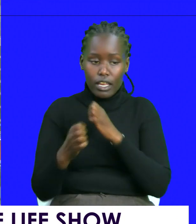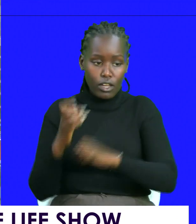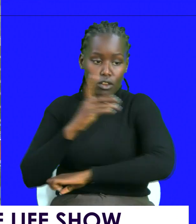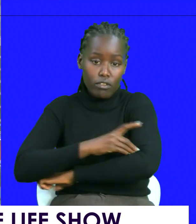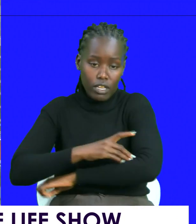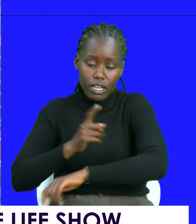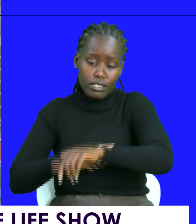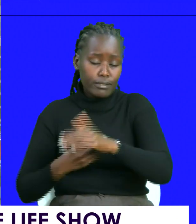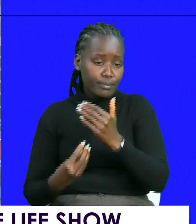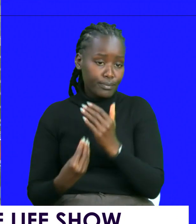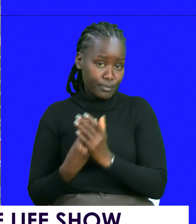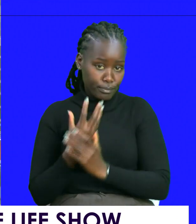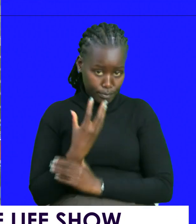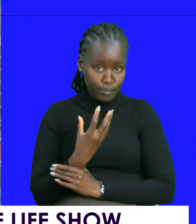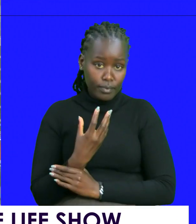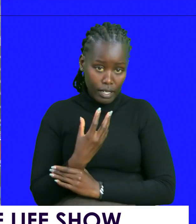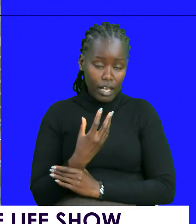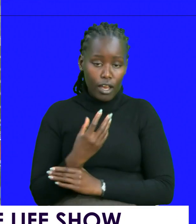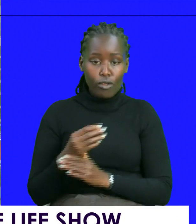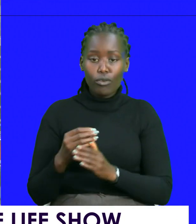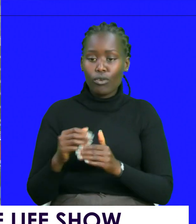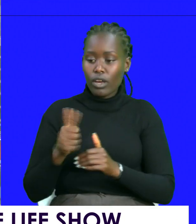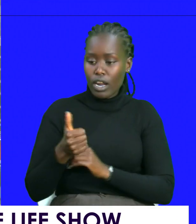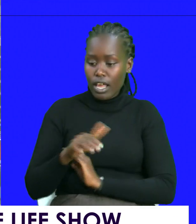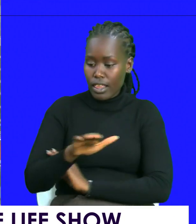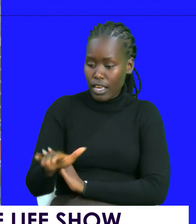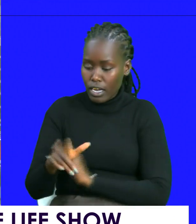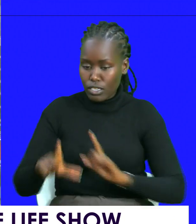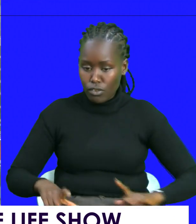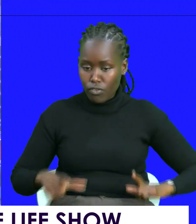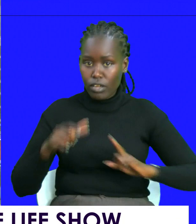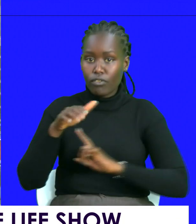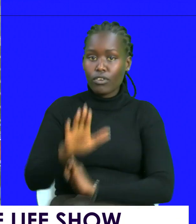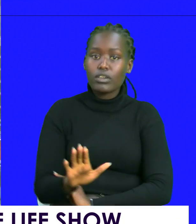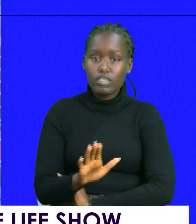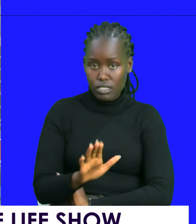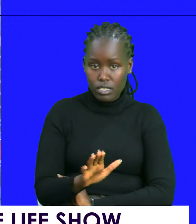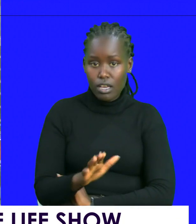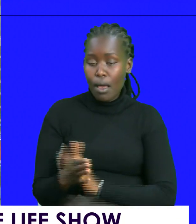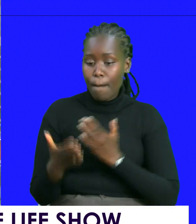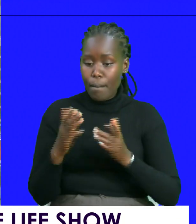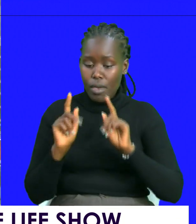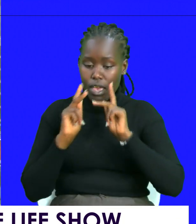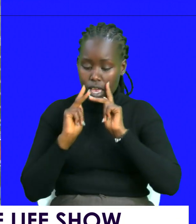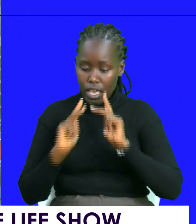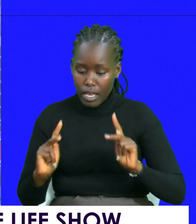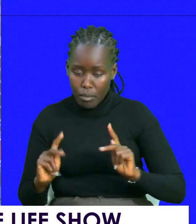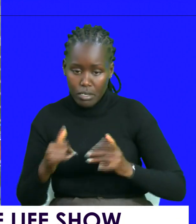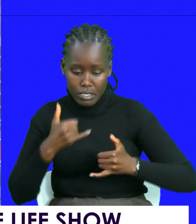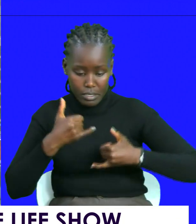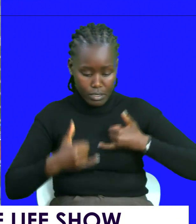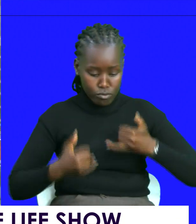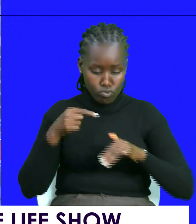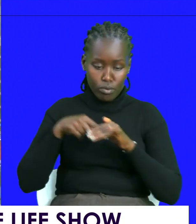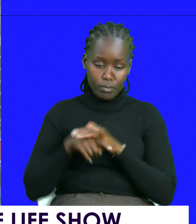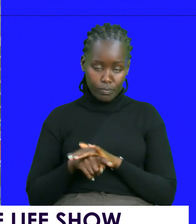you grow in other areas of your life, when you grow in terms of peace, in terms of the joy